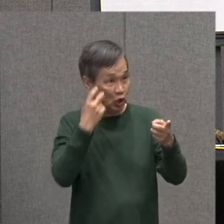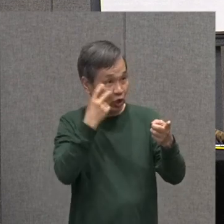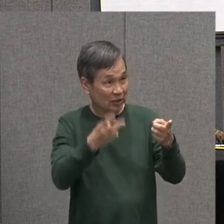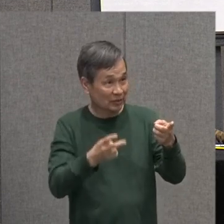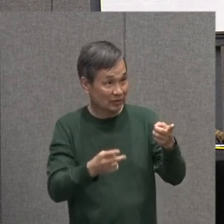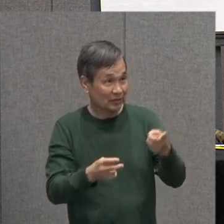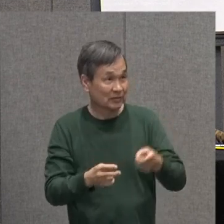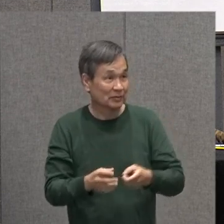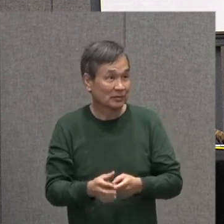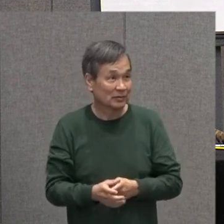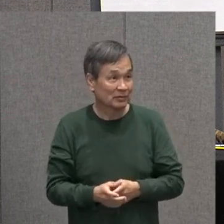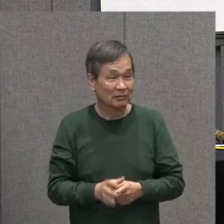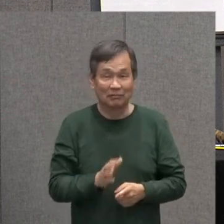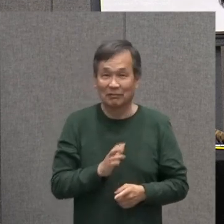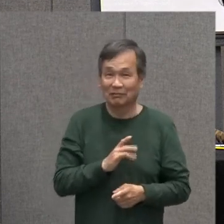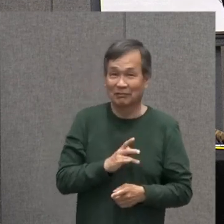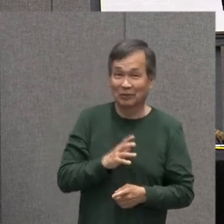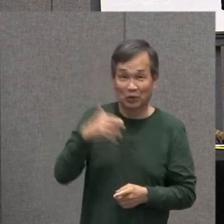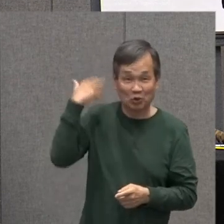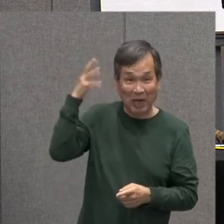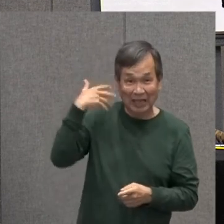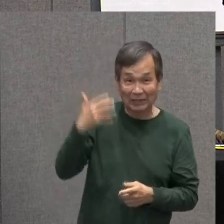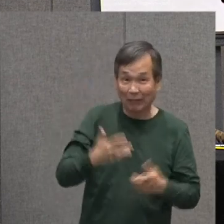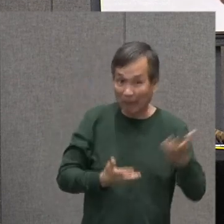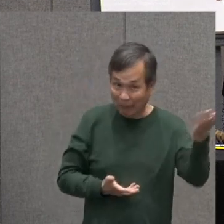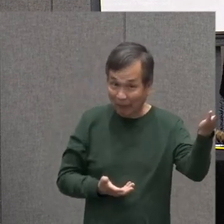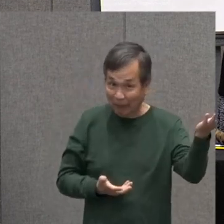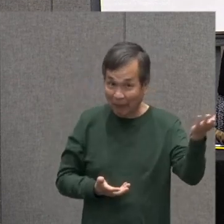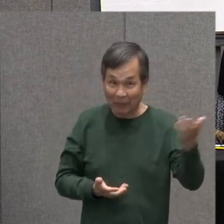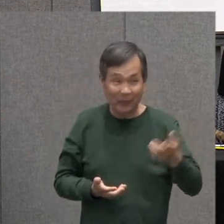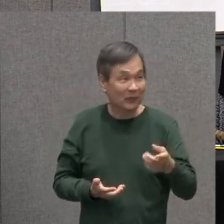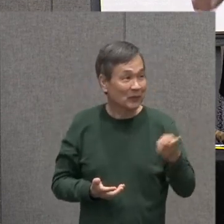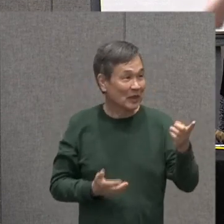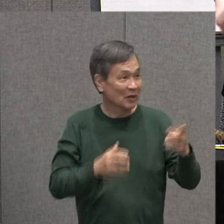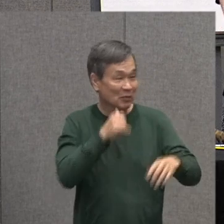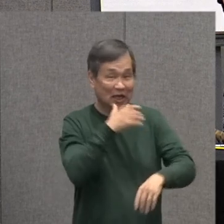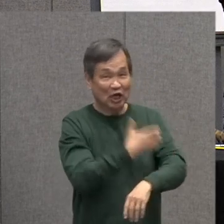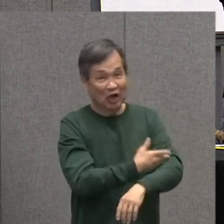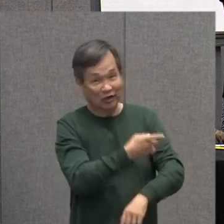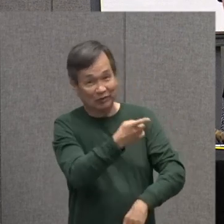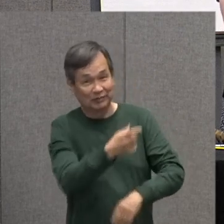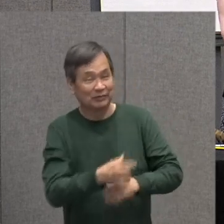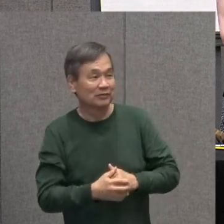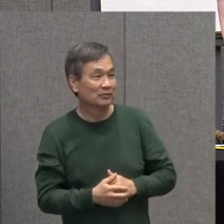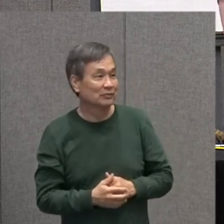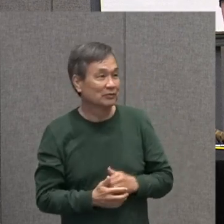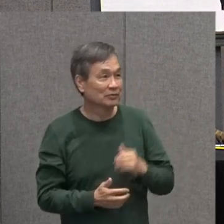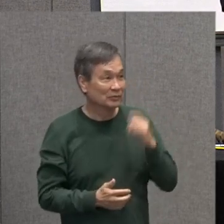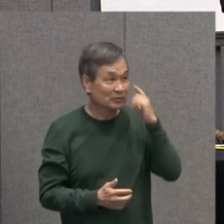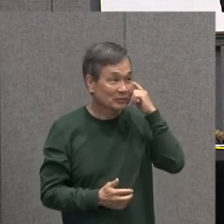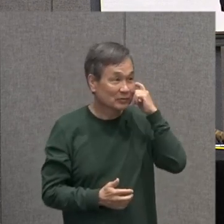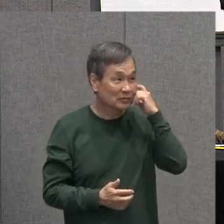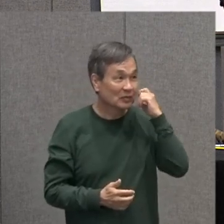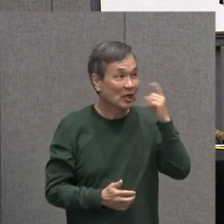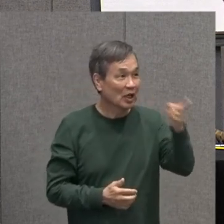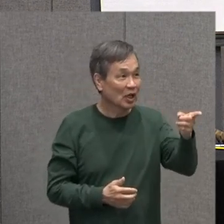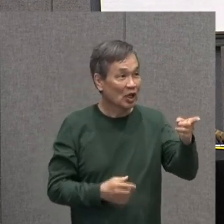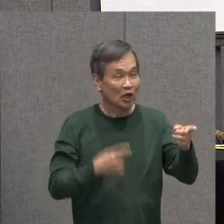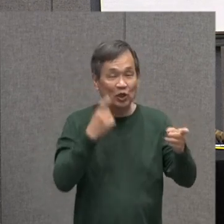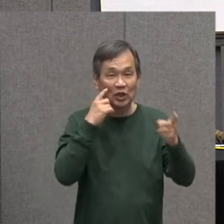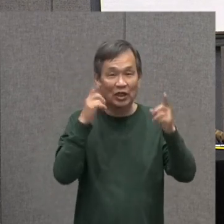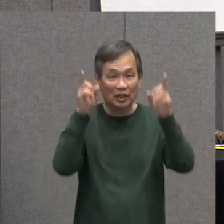so it ends up... It's crazy. Oh, there's my daughter. She likes the paper chains too. See? I like how hers looks like it kind of has horns on it.